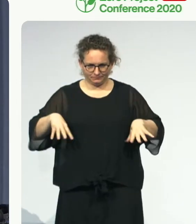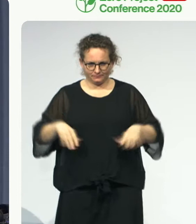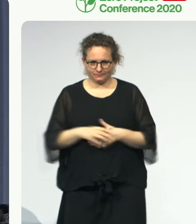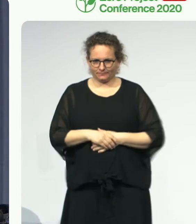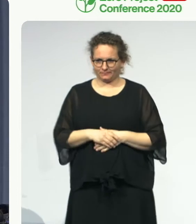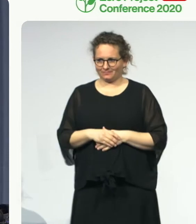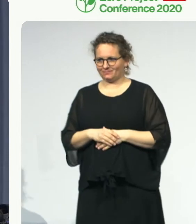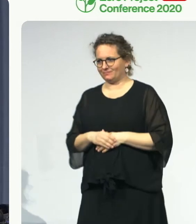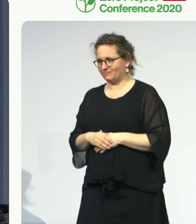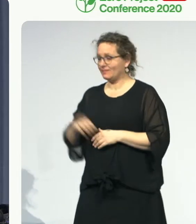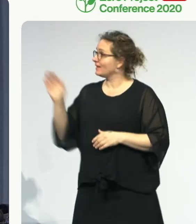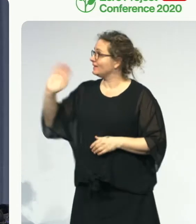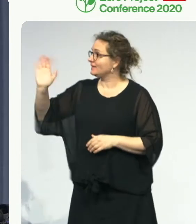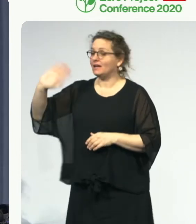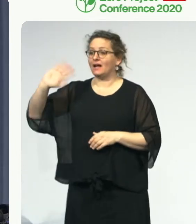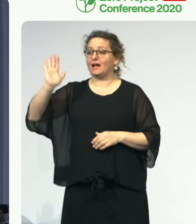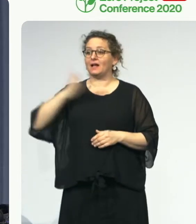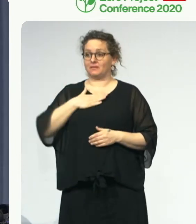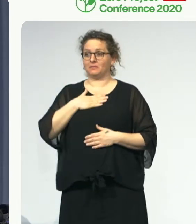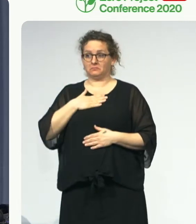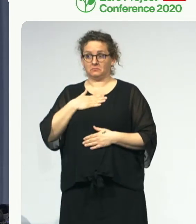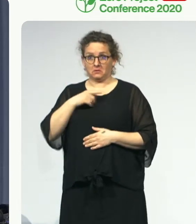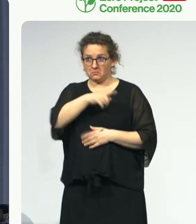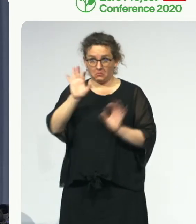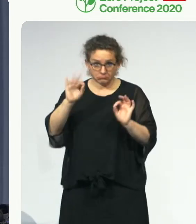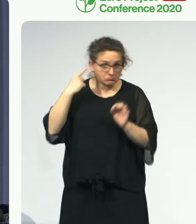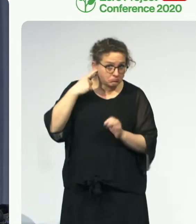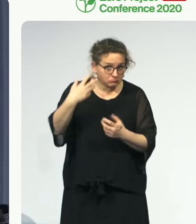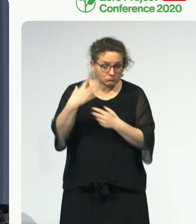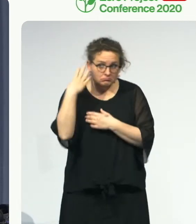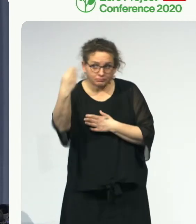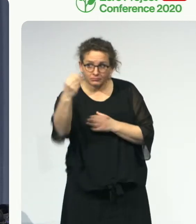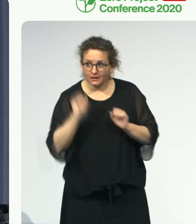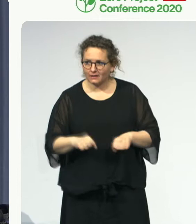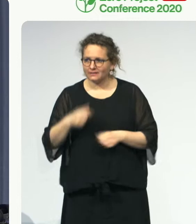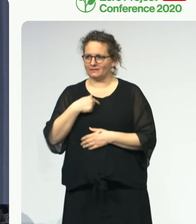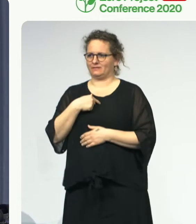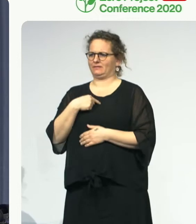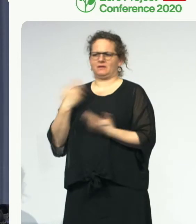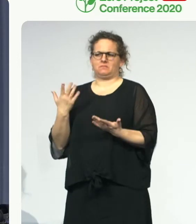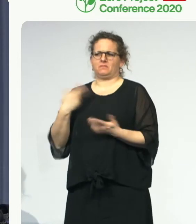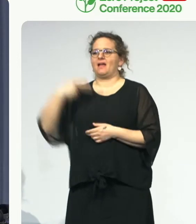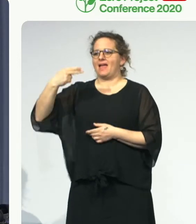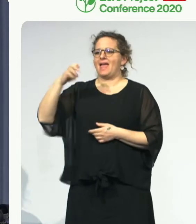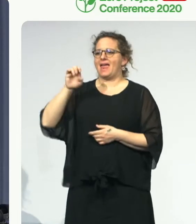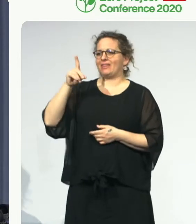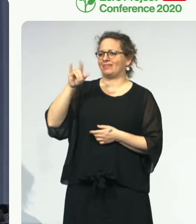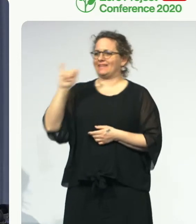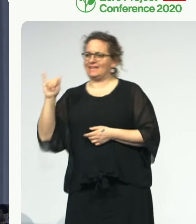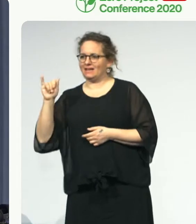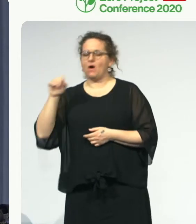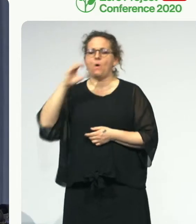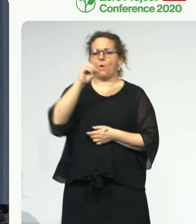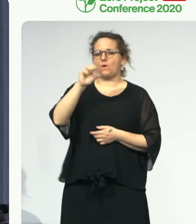Good morning, Thank you very much. I hope you can hear me all. My name is Helle. I'm working for the GIZ sector program